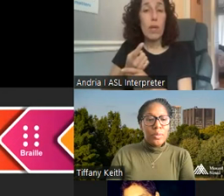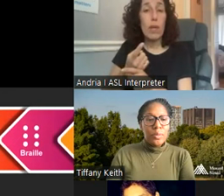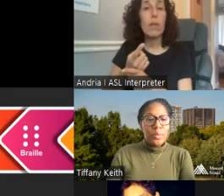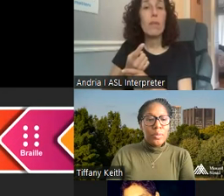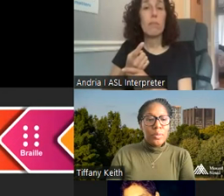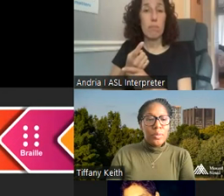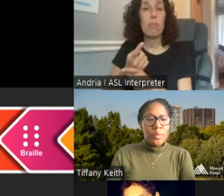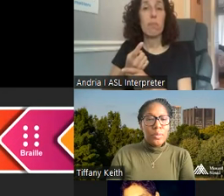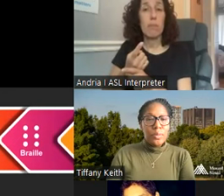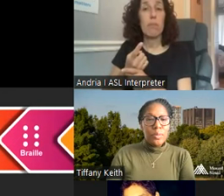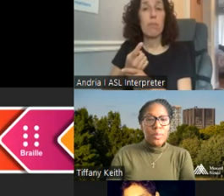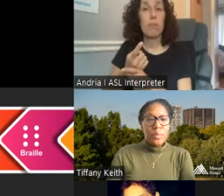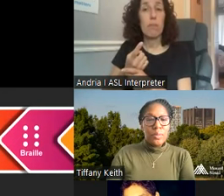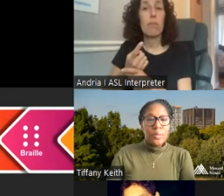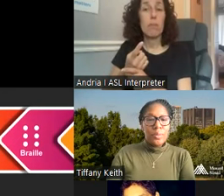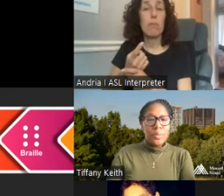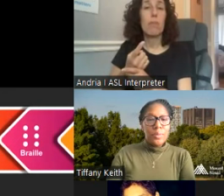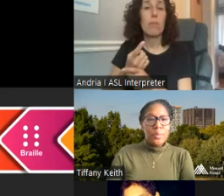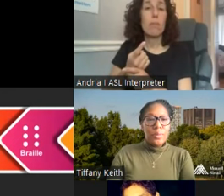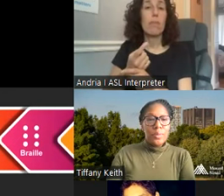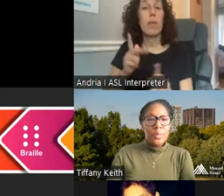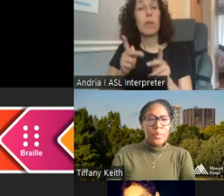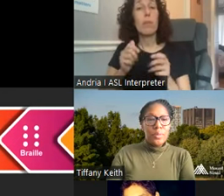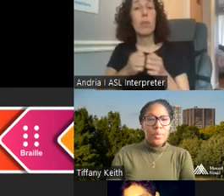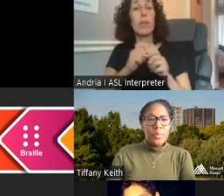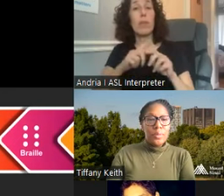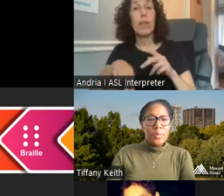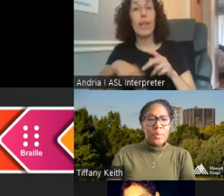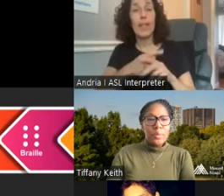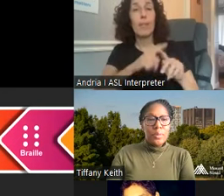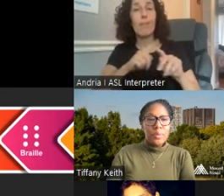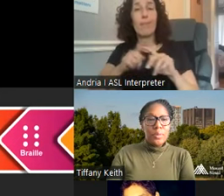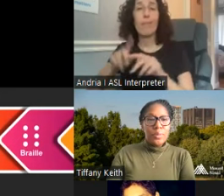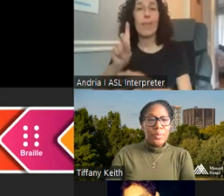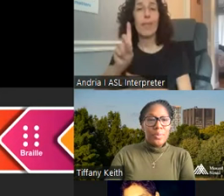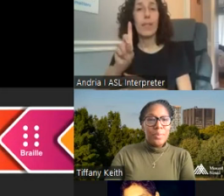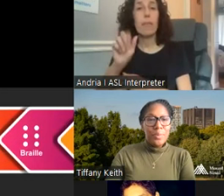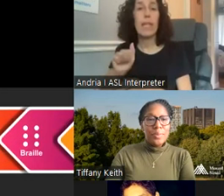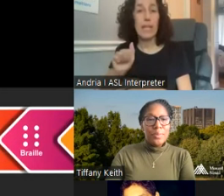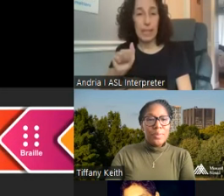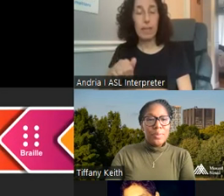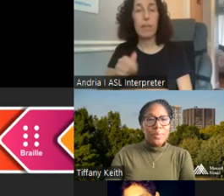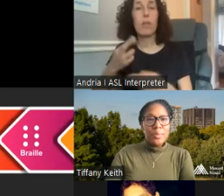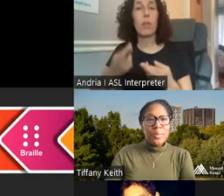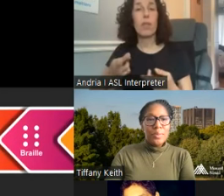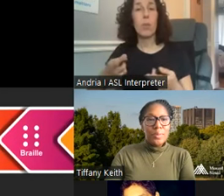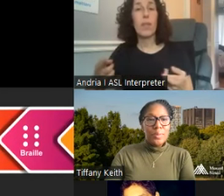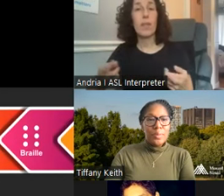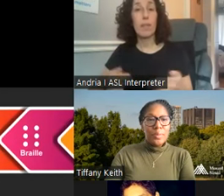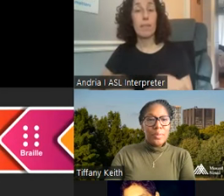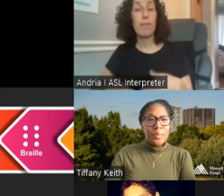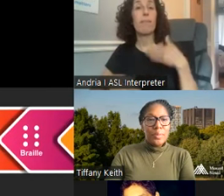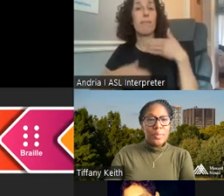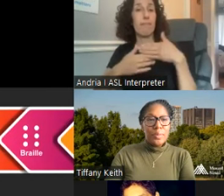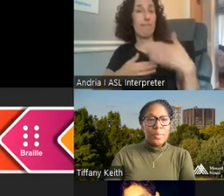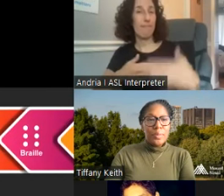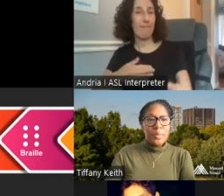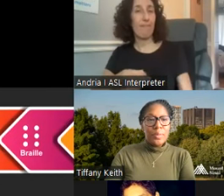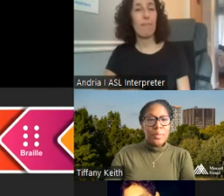interacting with people with particular types of disabilities, and then talk about some resources. Next slide.